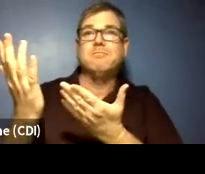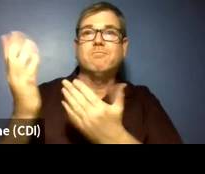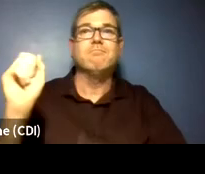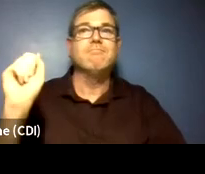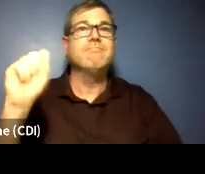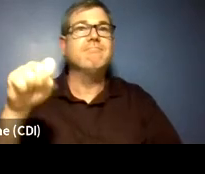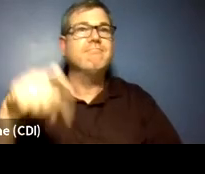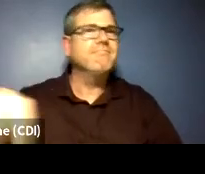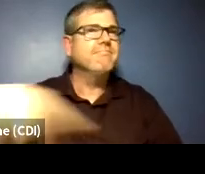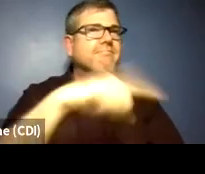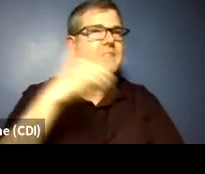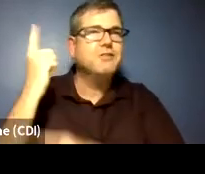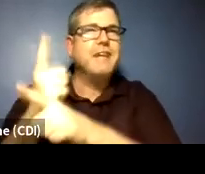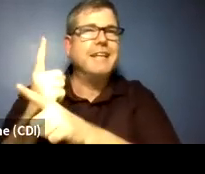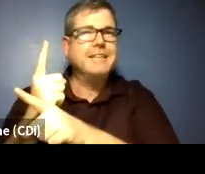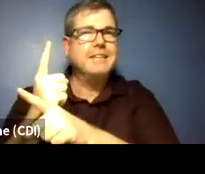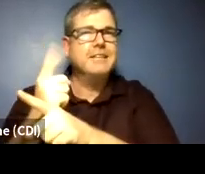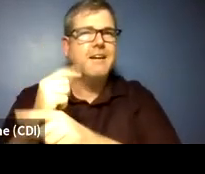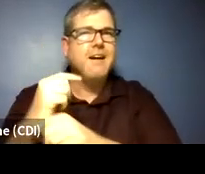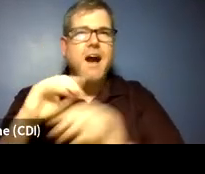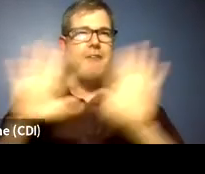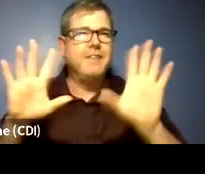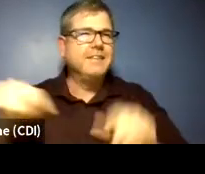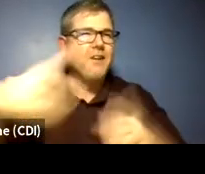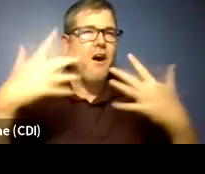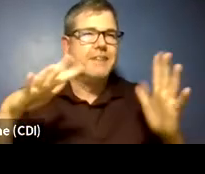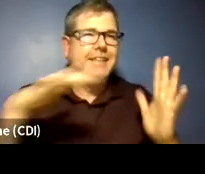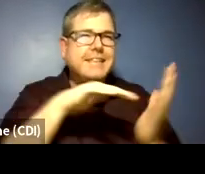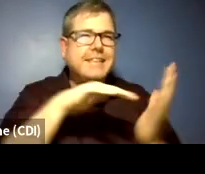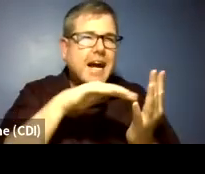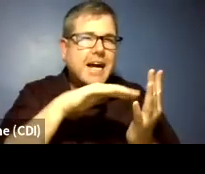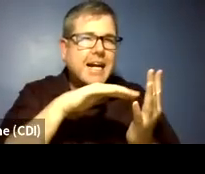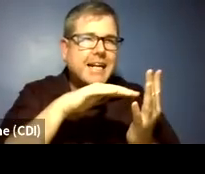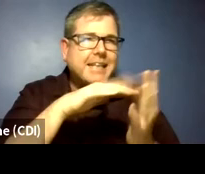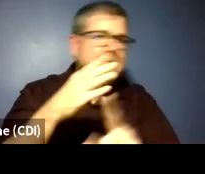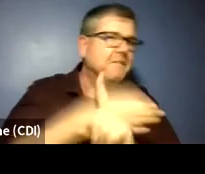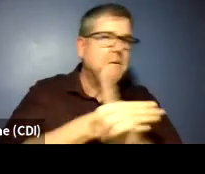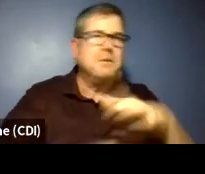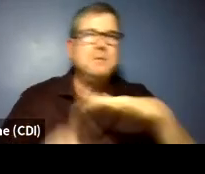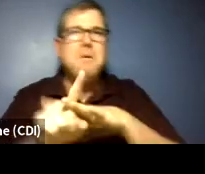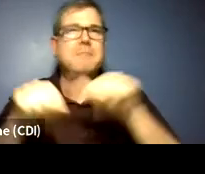guys must have been studying. Okay, yes, so the answer is 95%. Okay, so